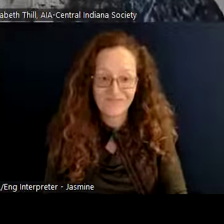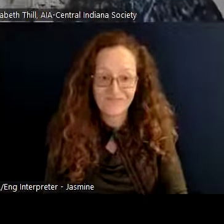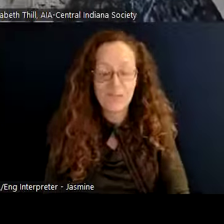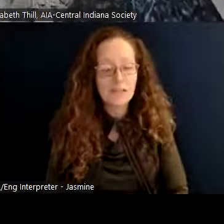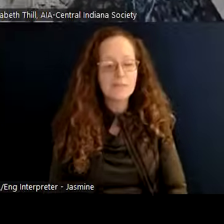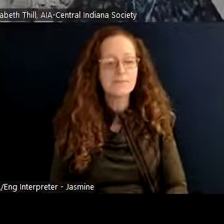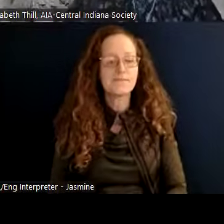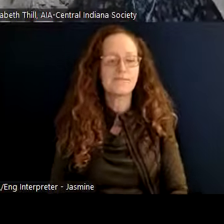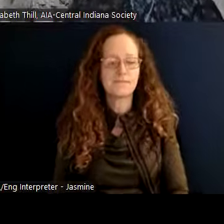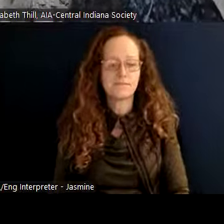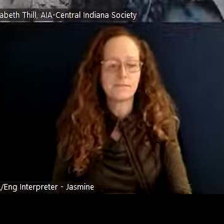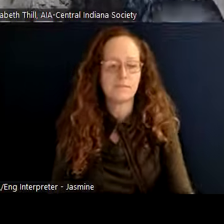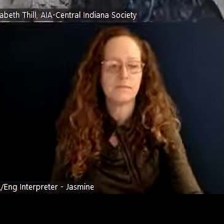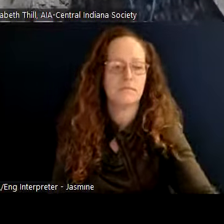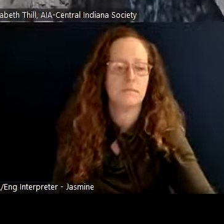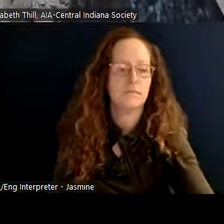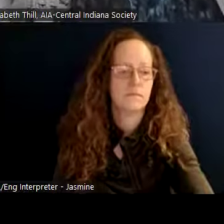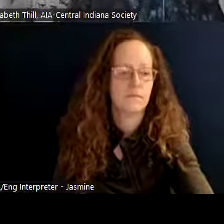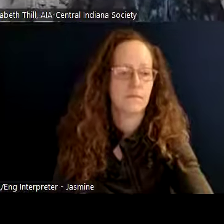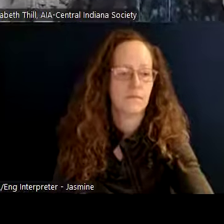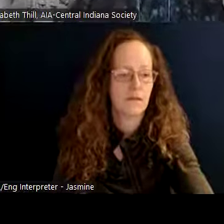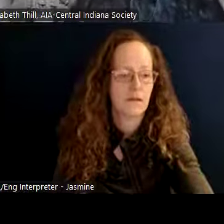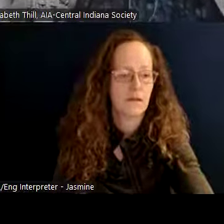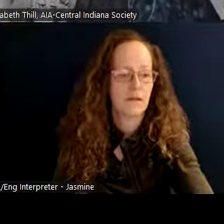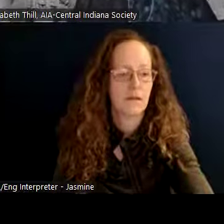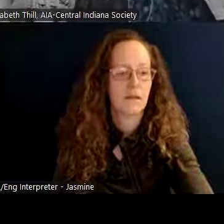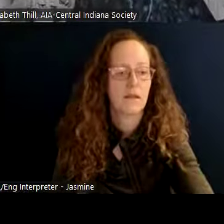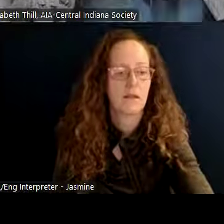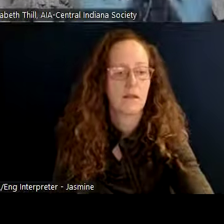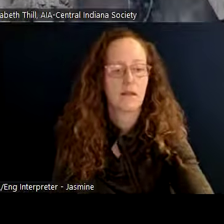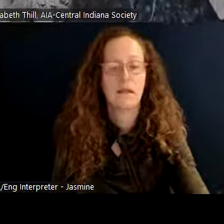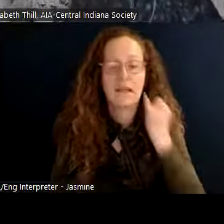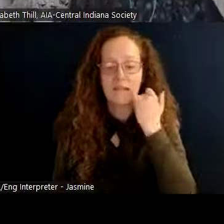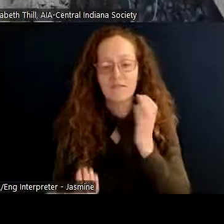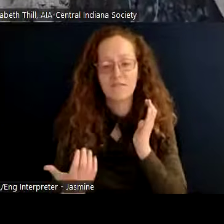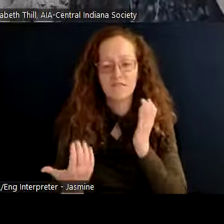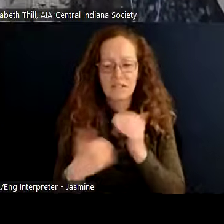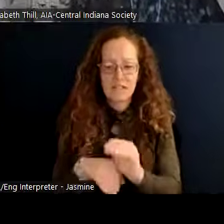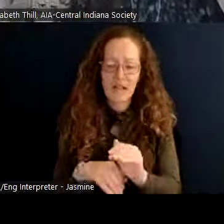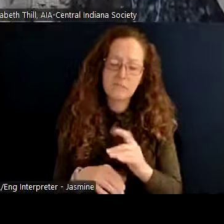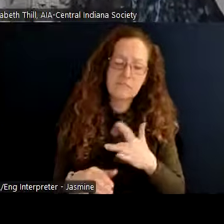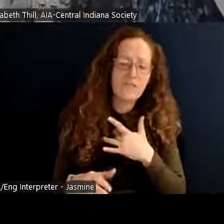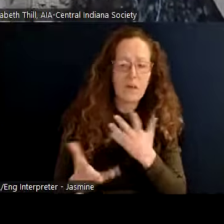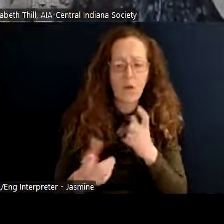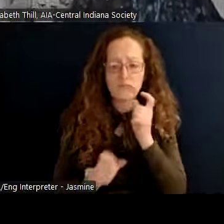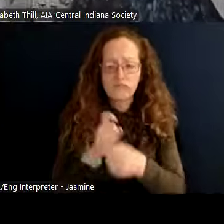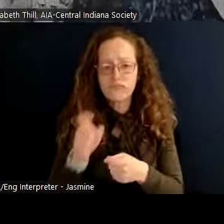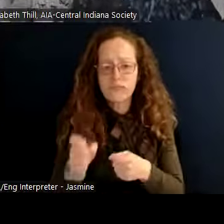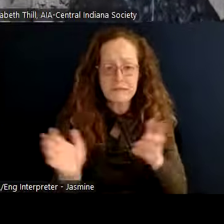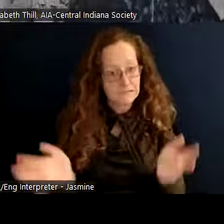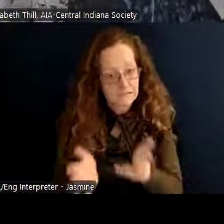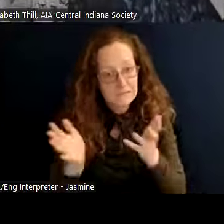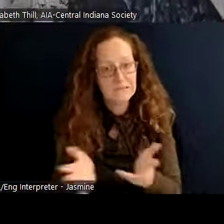And if you are feeling generous tonight, I would encourage you to look into donating to the AIA. As you